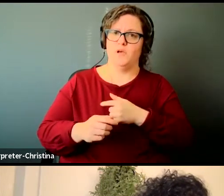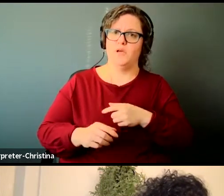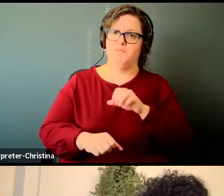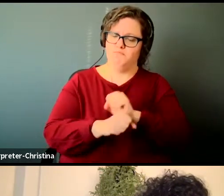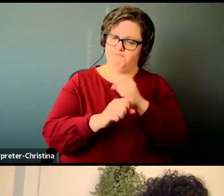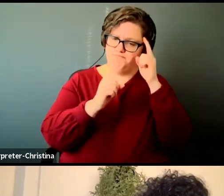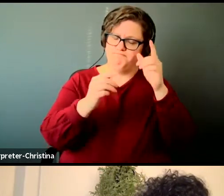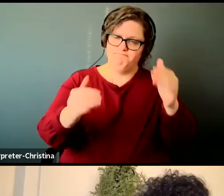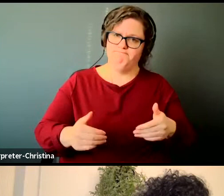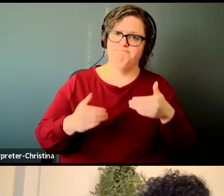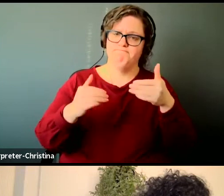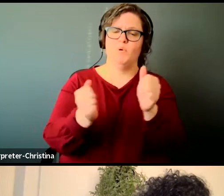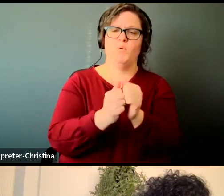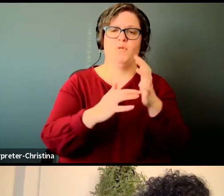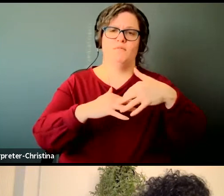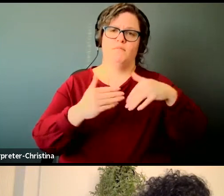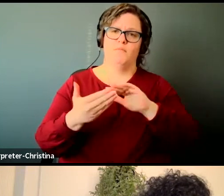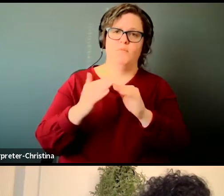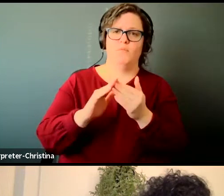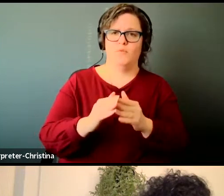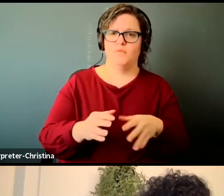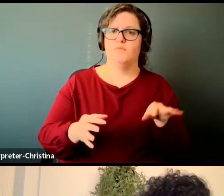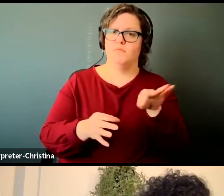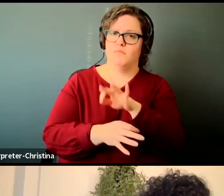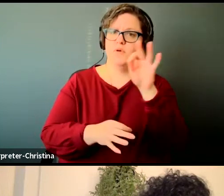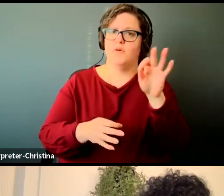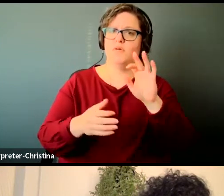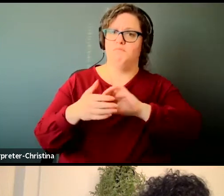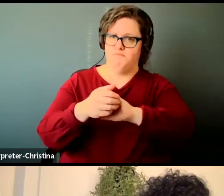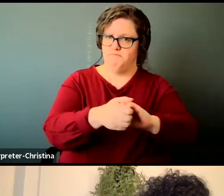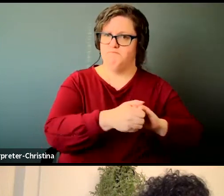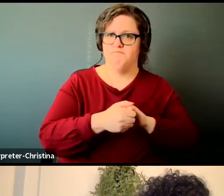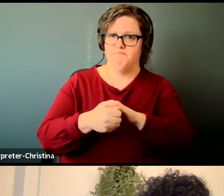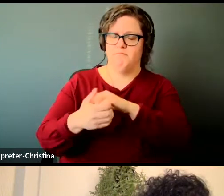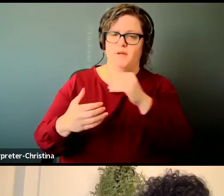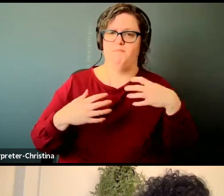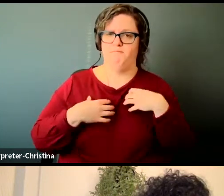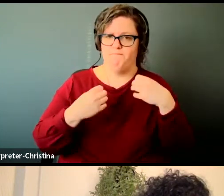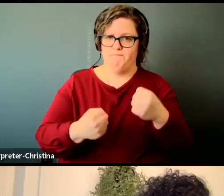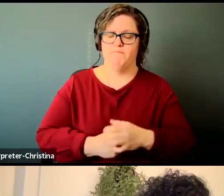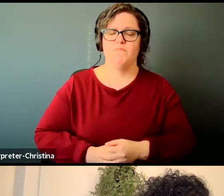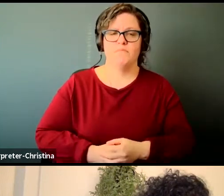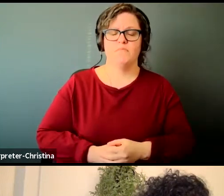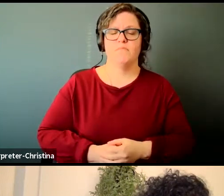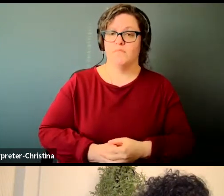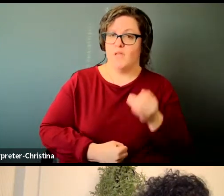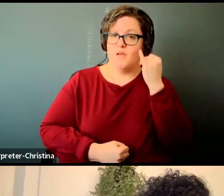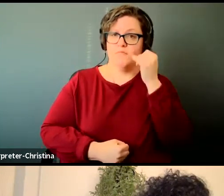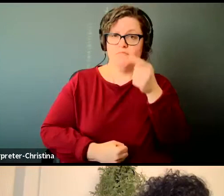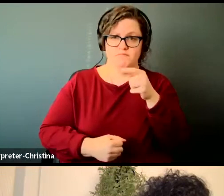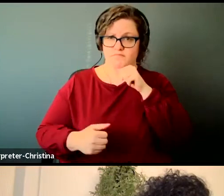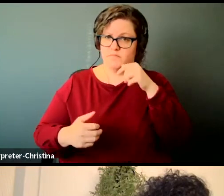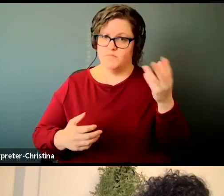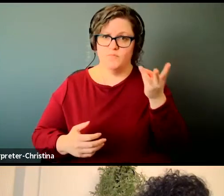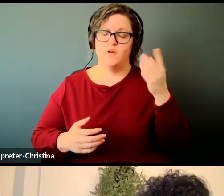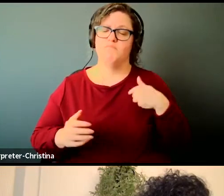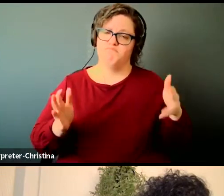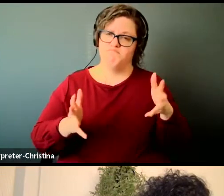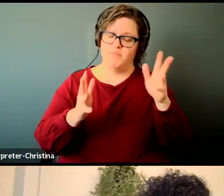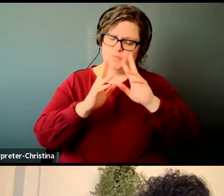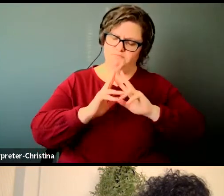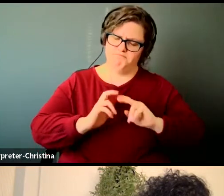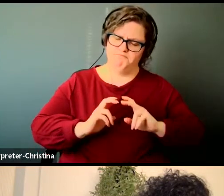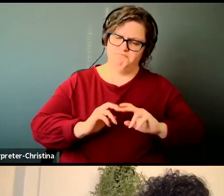of reconciliation and collaboration. Wherever you're joining us from, I would ask that you take a moment to consider the land that you're on and